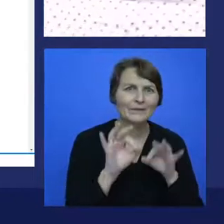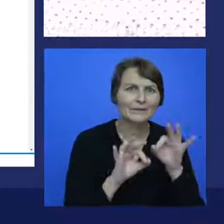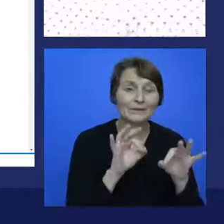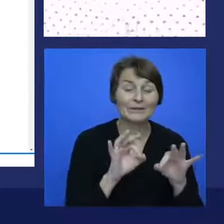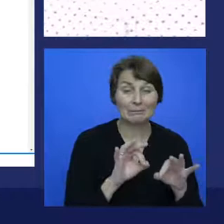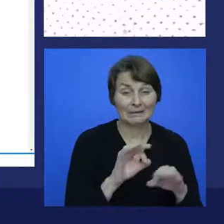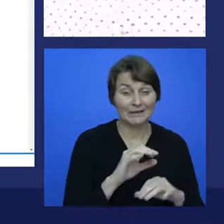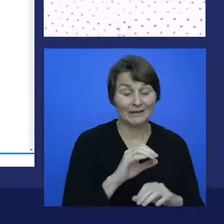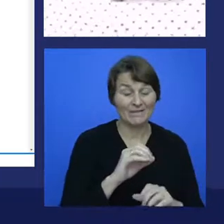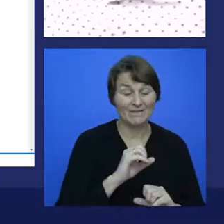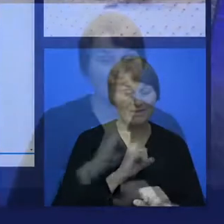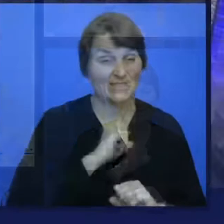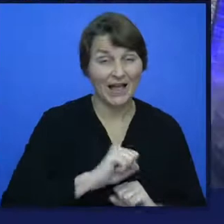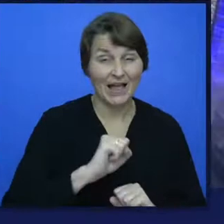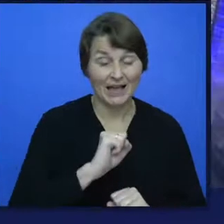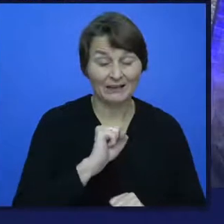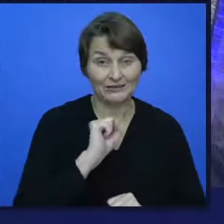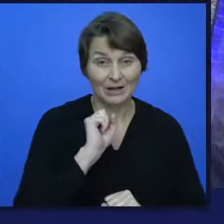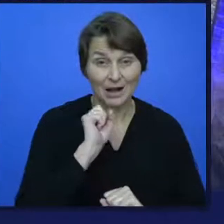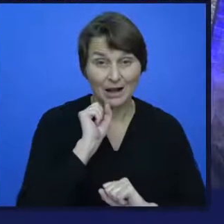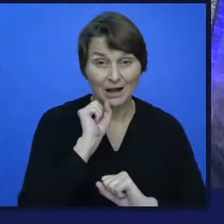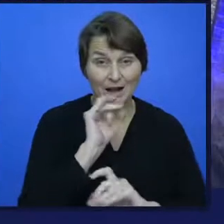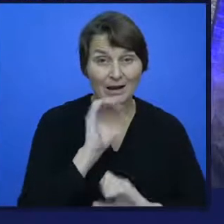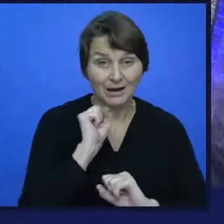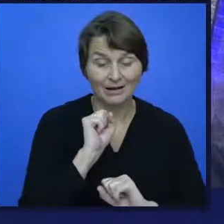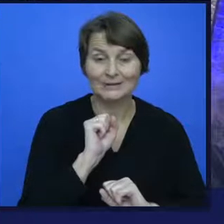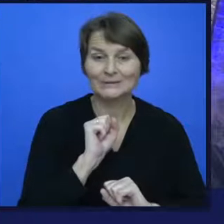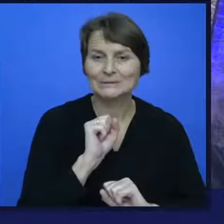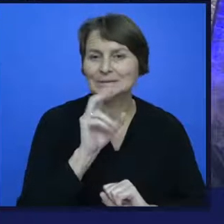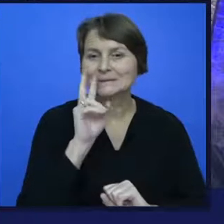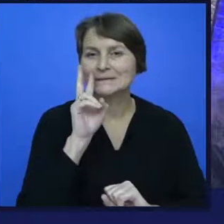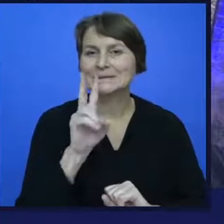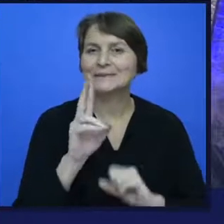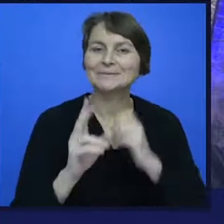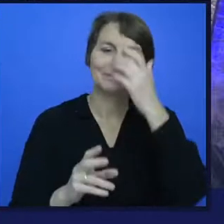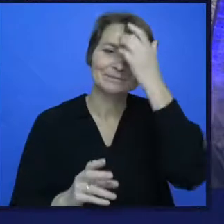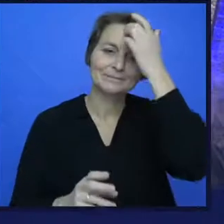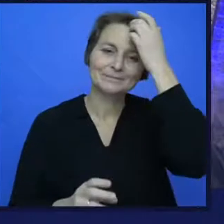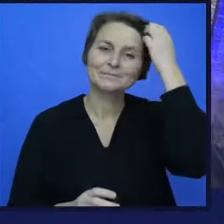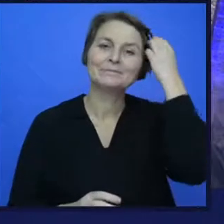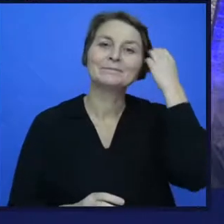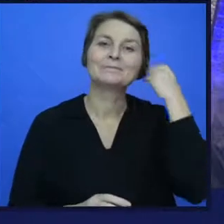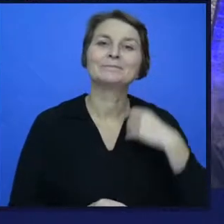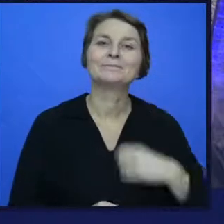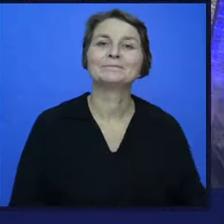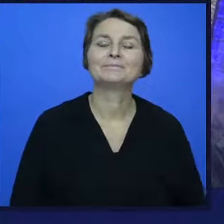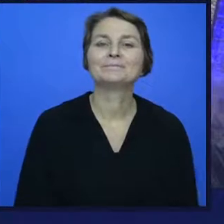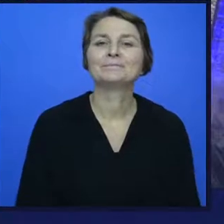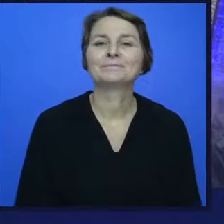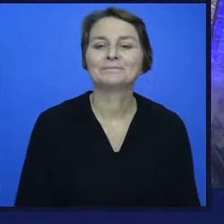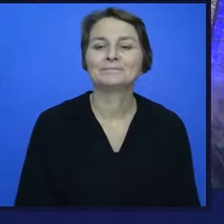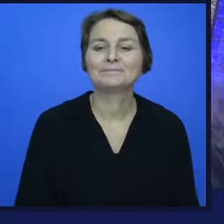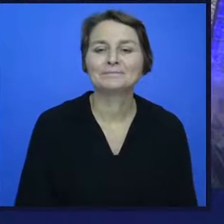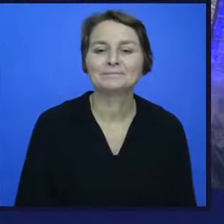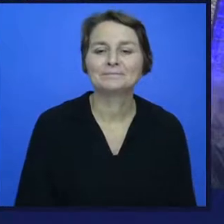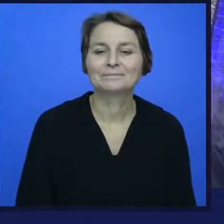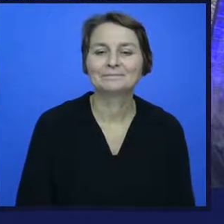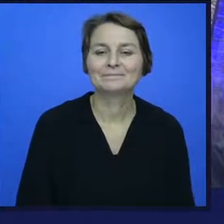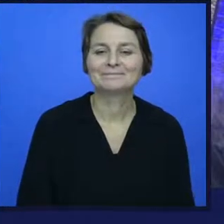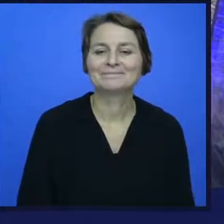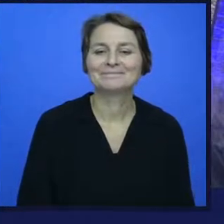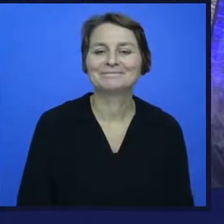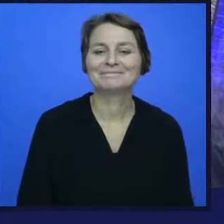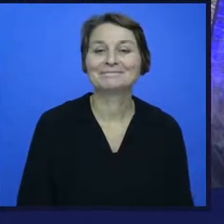super fast. Let me turn here. Okay. How easy is it? Okay. No, I need to scroll down. Okay.